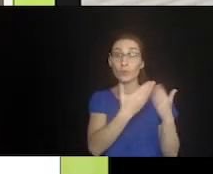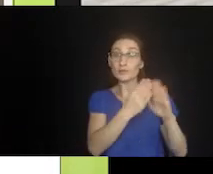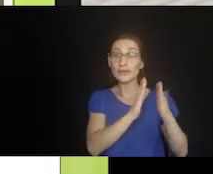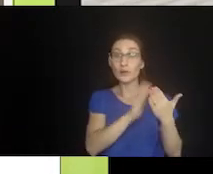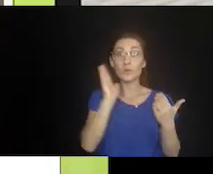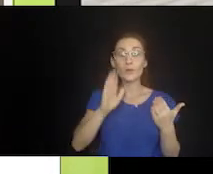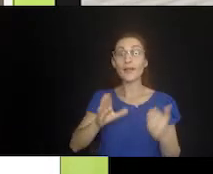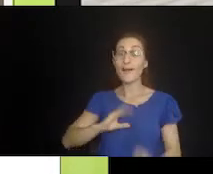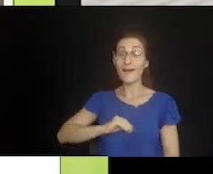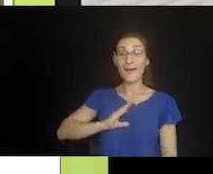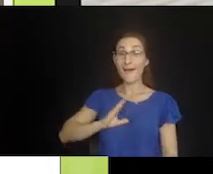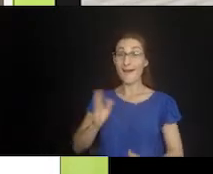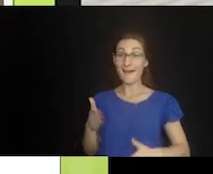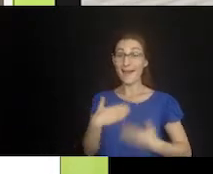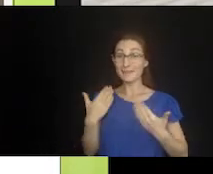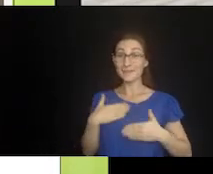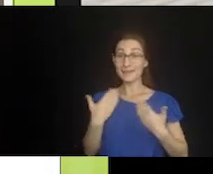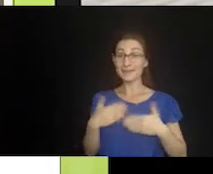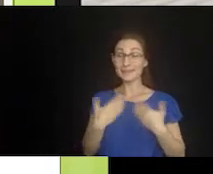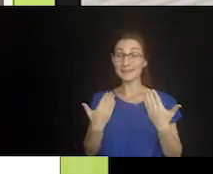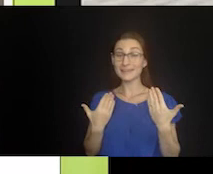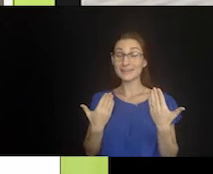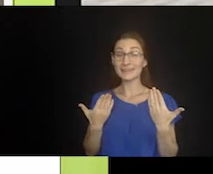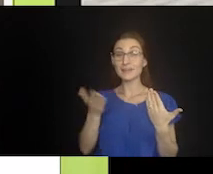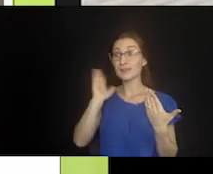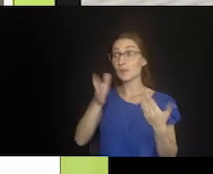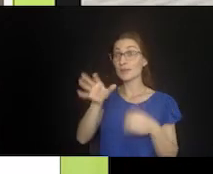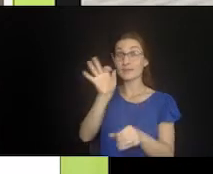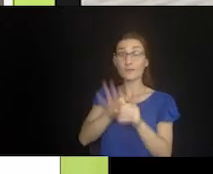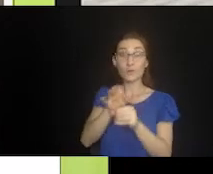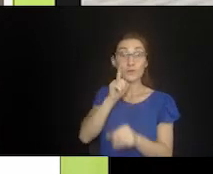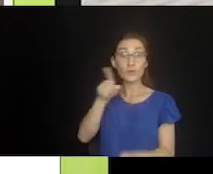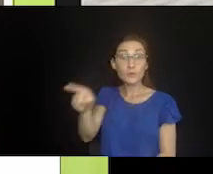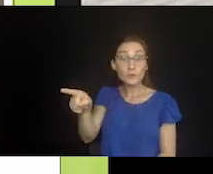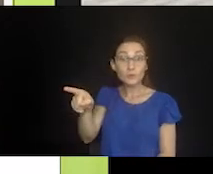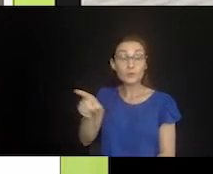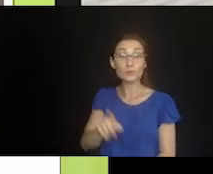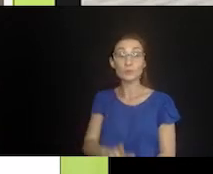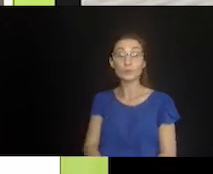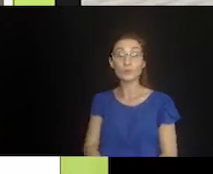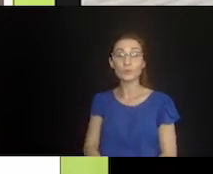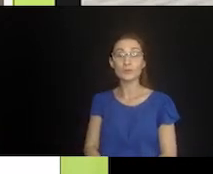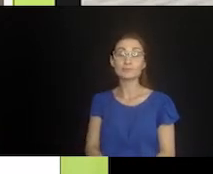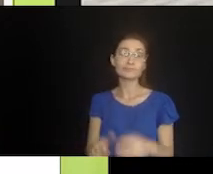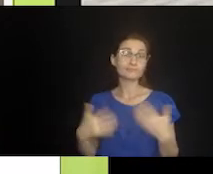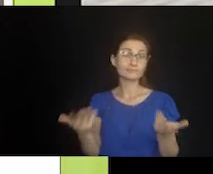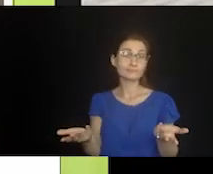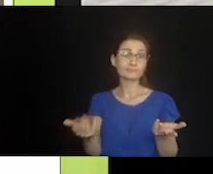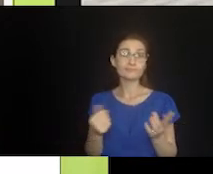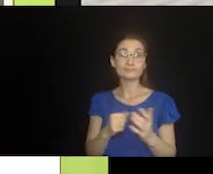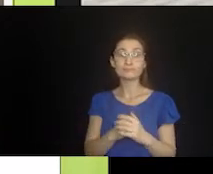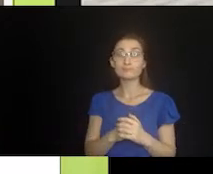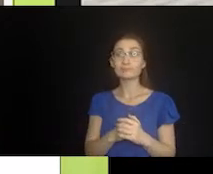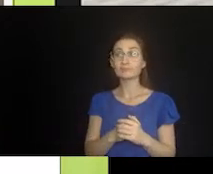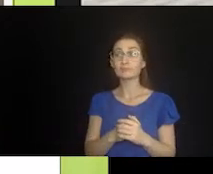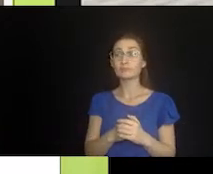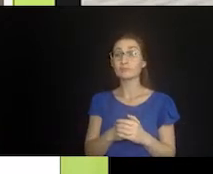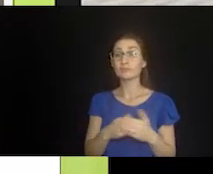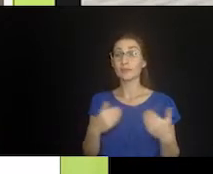fix this, your constituents are going to be happy with you, and they're more likely to vote for you.